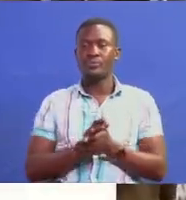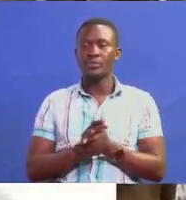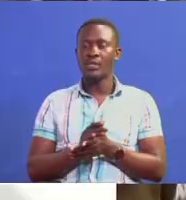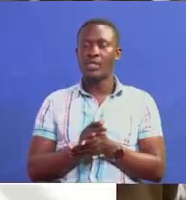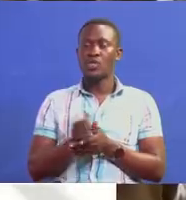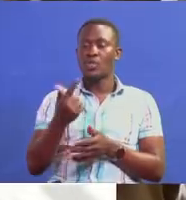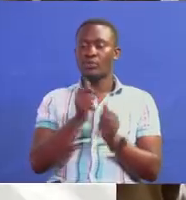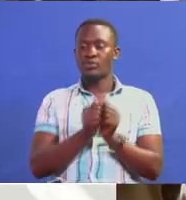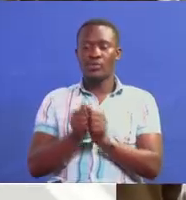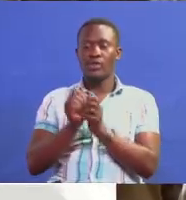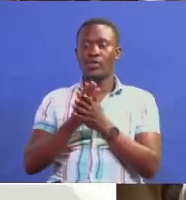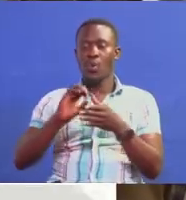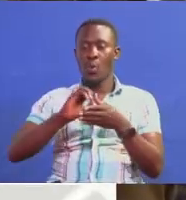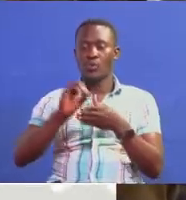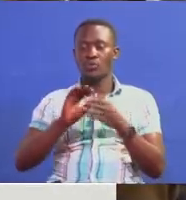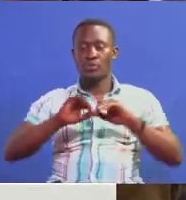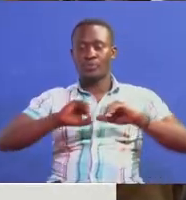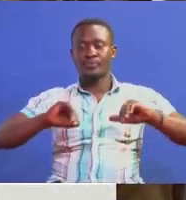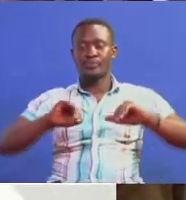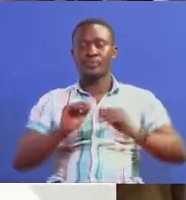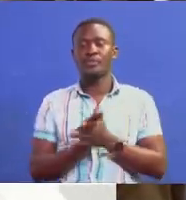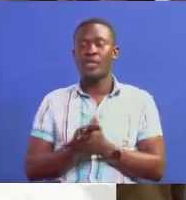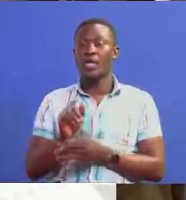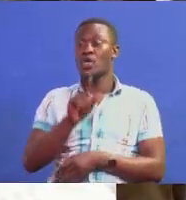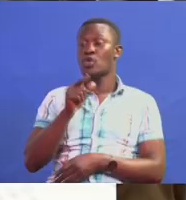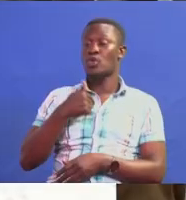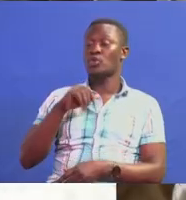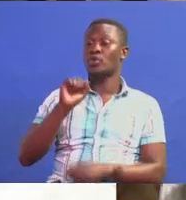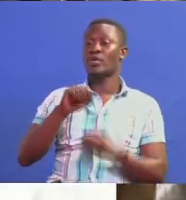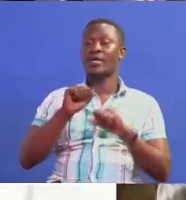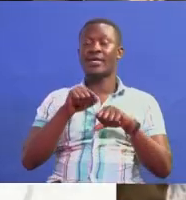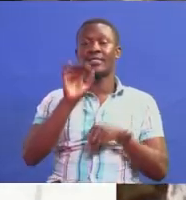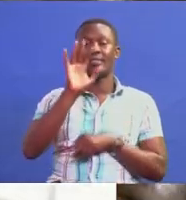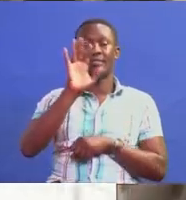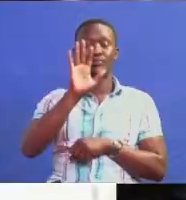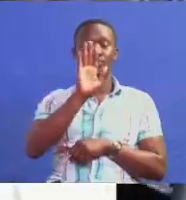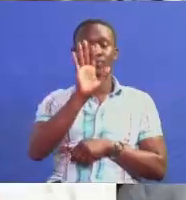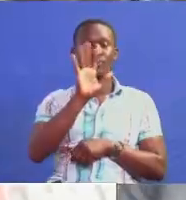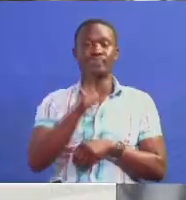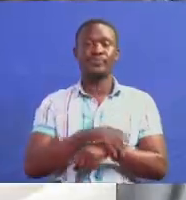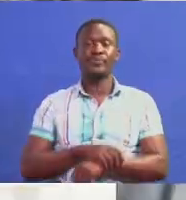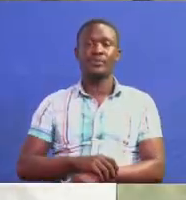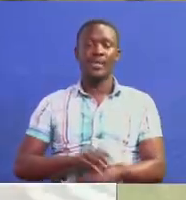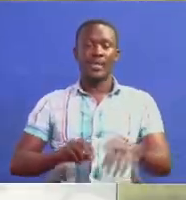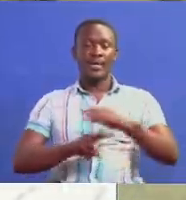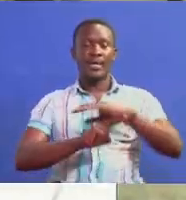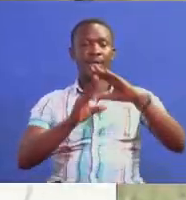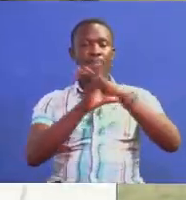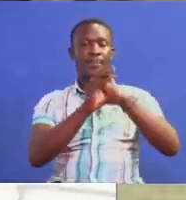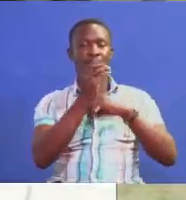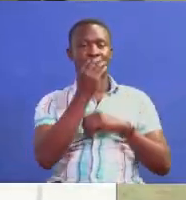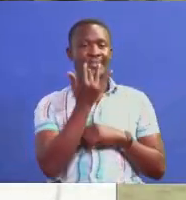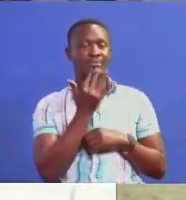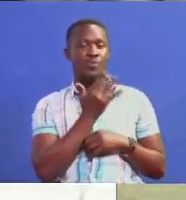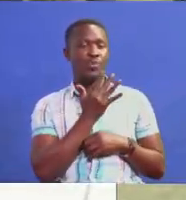Mnasema tuungane ama tutengane? Wale wanakubali tuungane nione kwa mkono, wale wanasema tu. Deputy President Rigathi